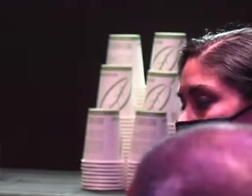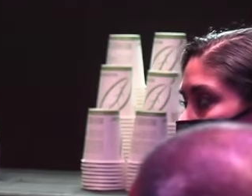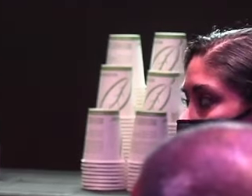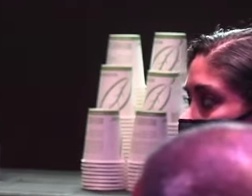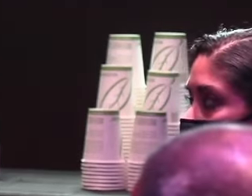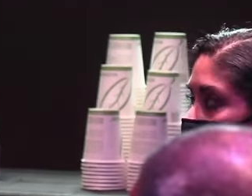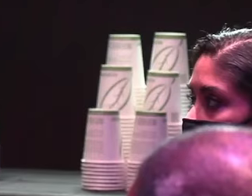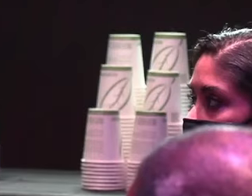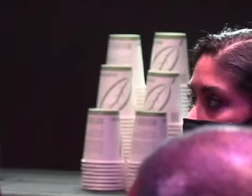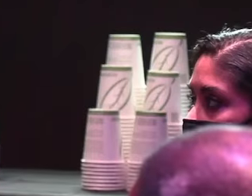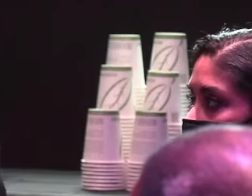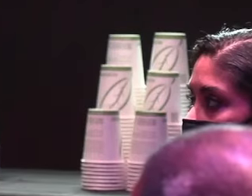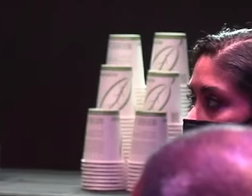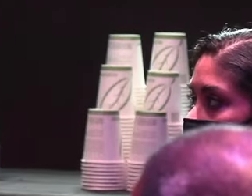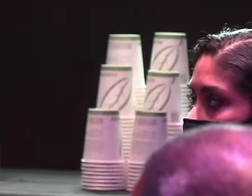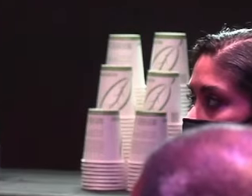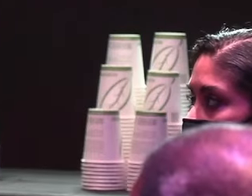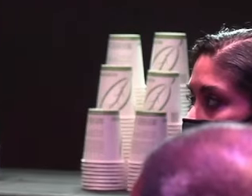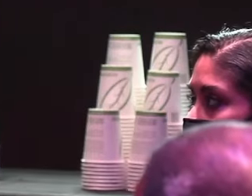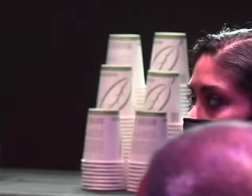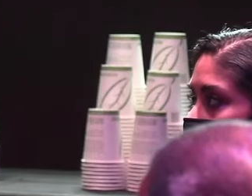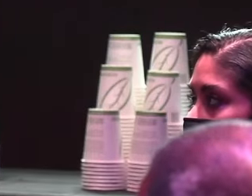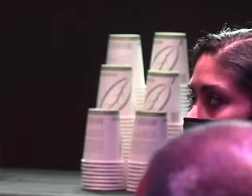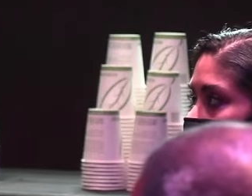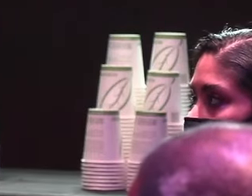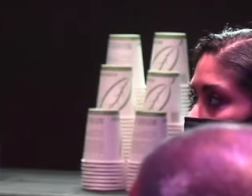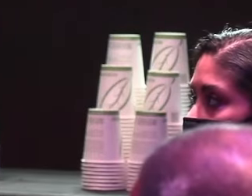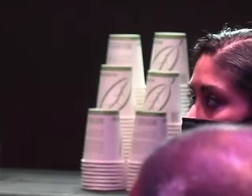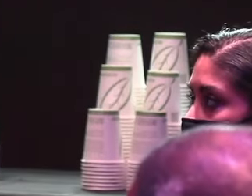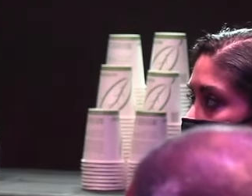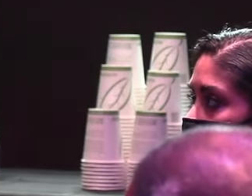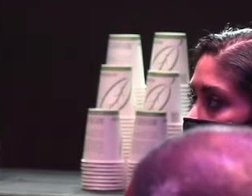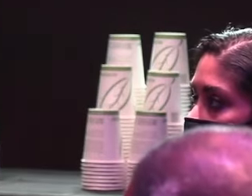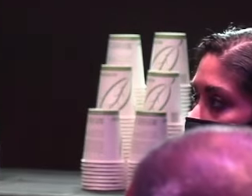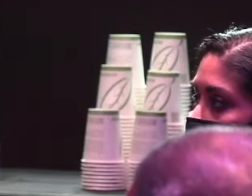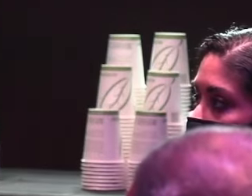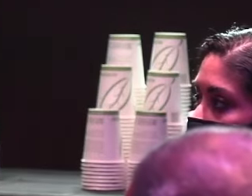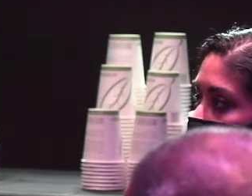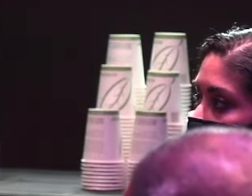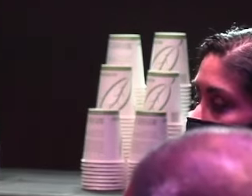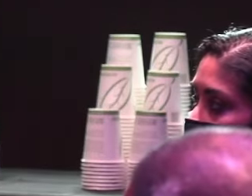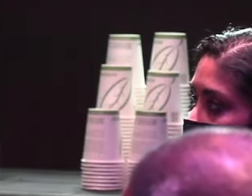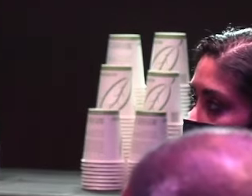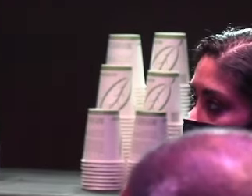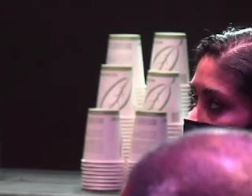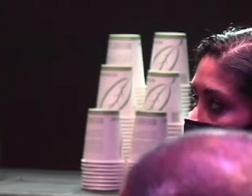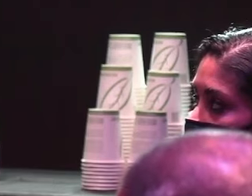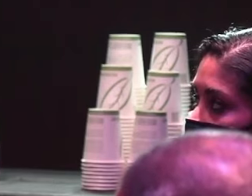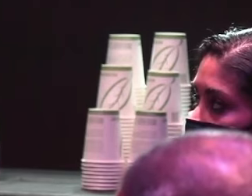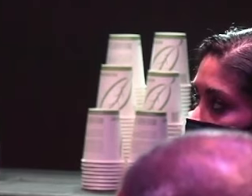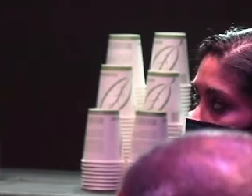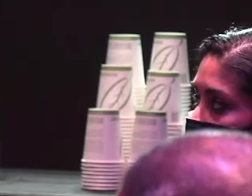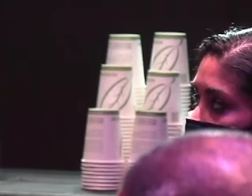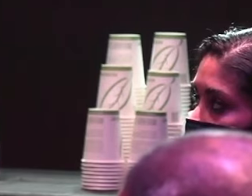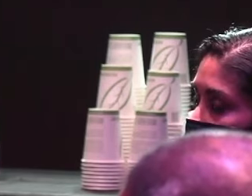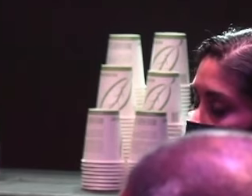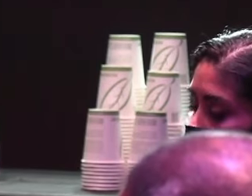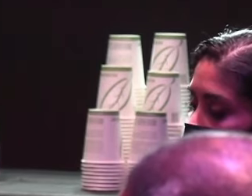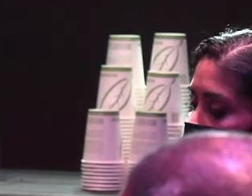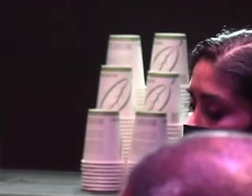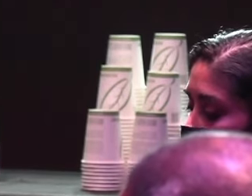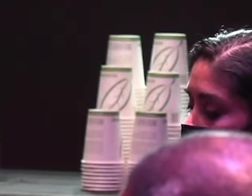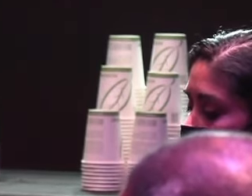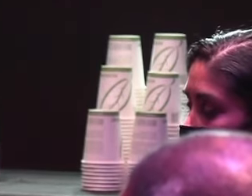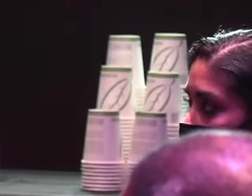being targeted at home for terrorism on the basis of our community work with indigenous peoples, has a local hub